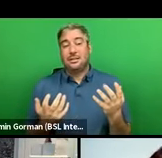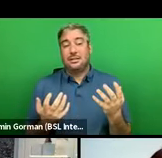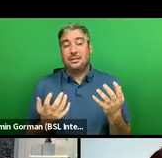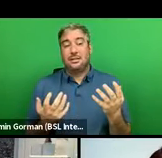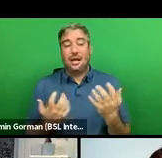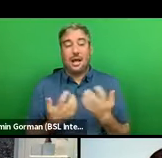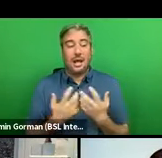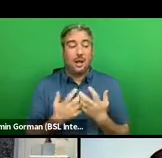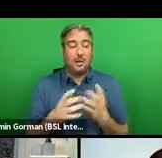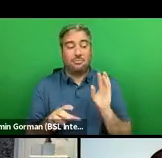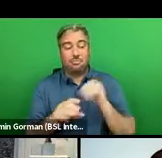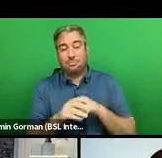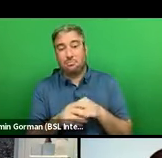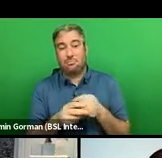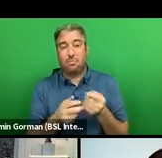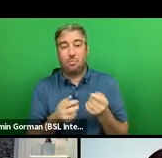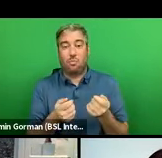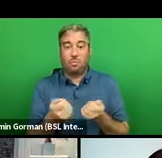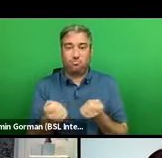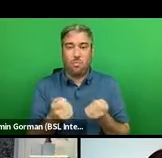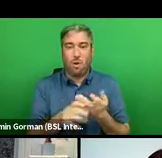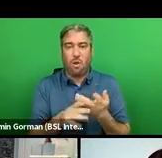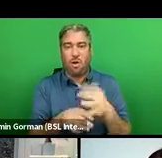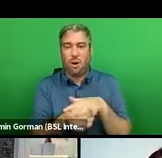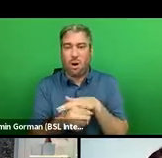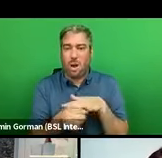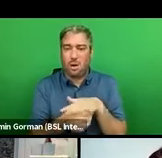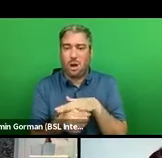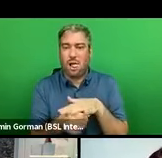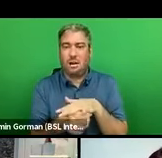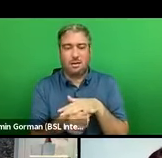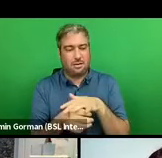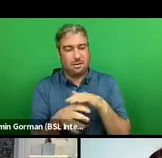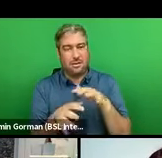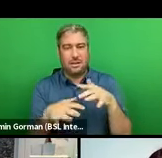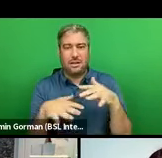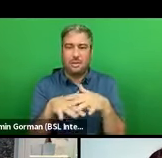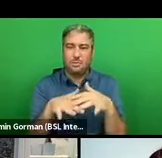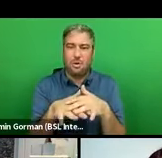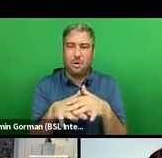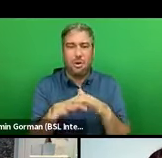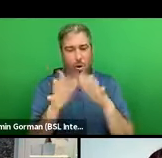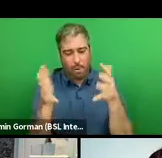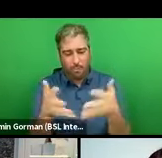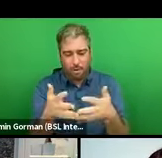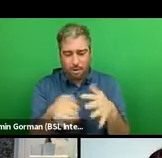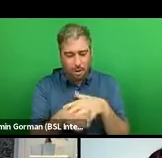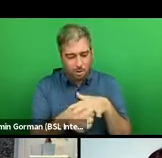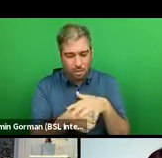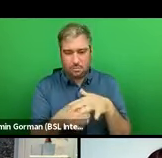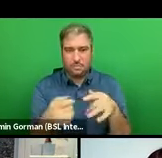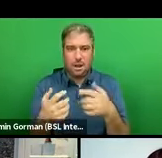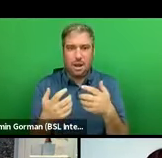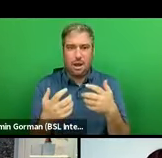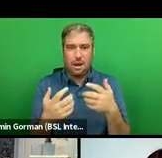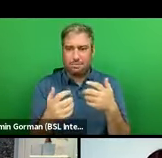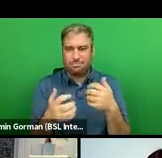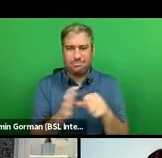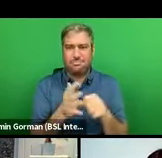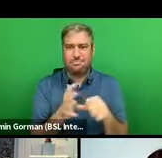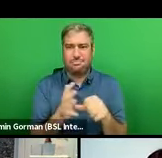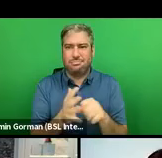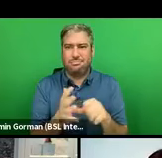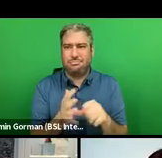this global network is much more complicated, because, just to give you the last examples, of